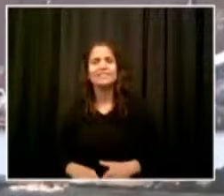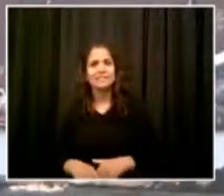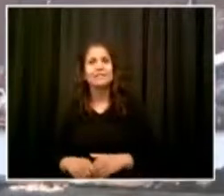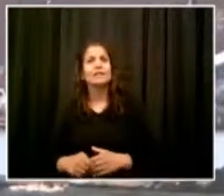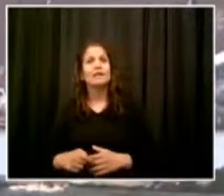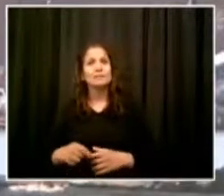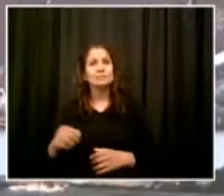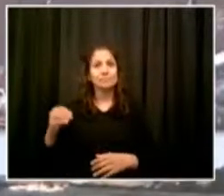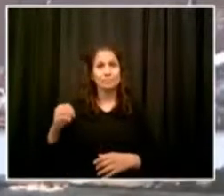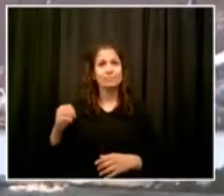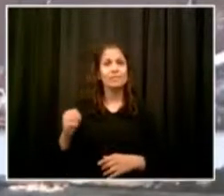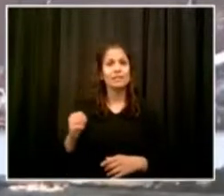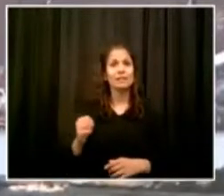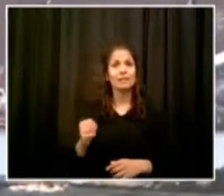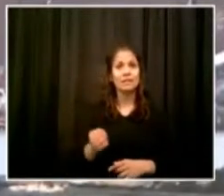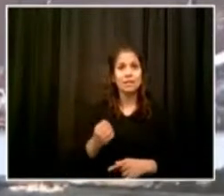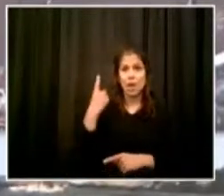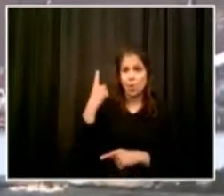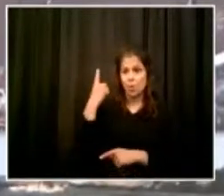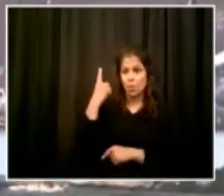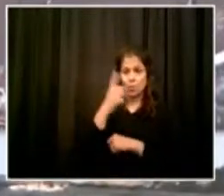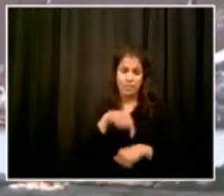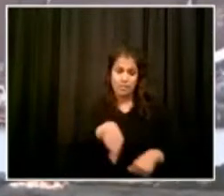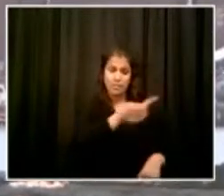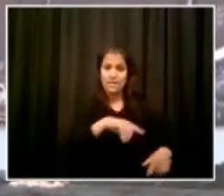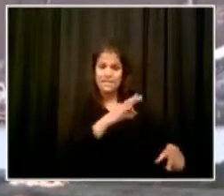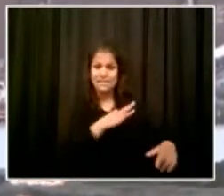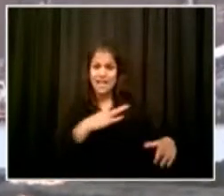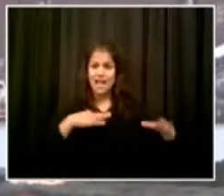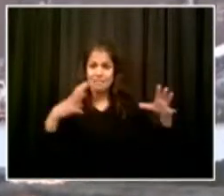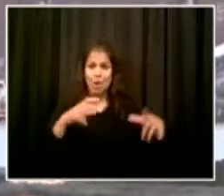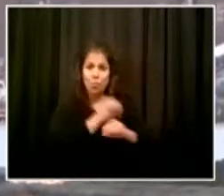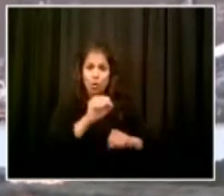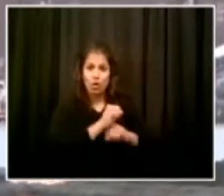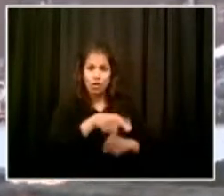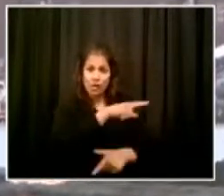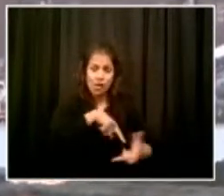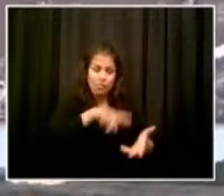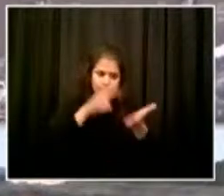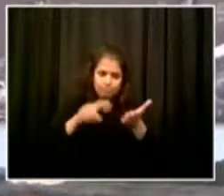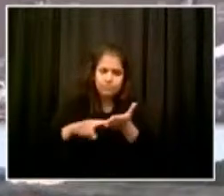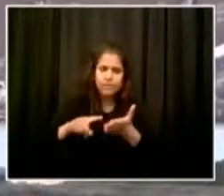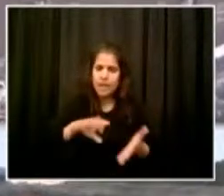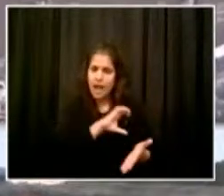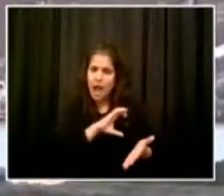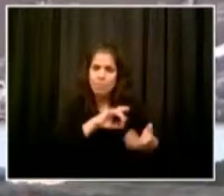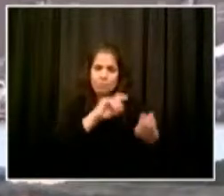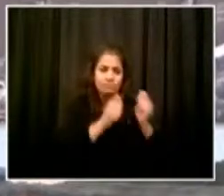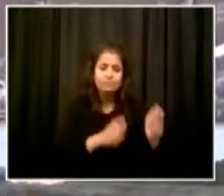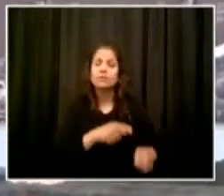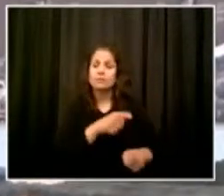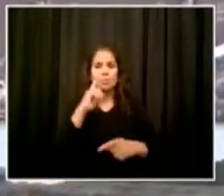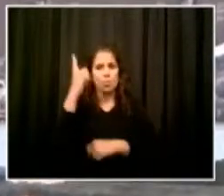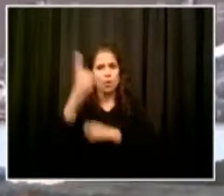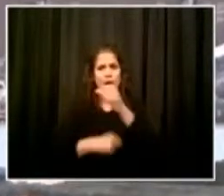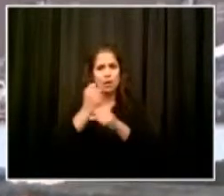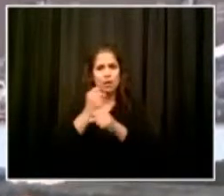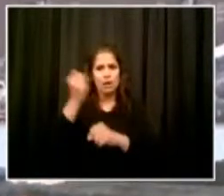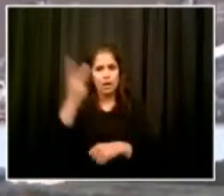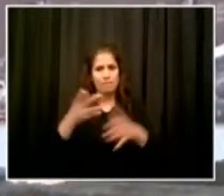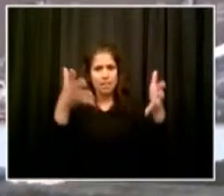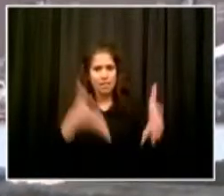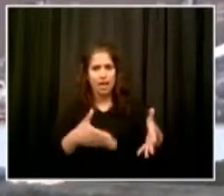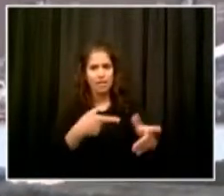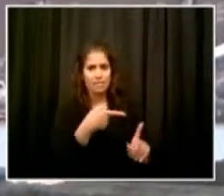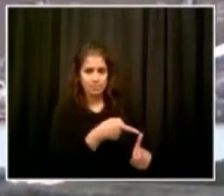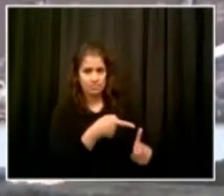got more to do in this city. And I think everyone will work together to do that. Gersh. Mayor, the busway announcement